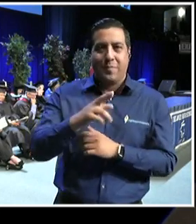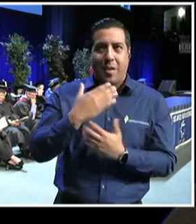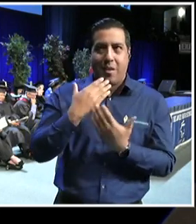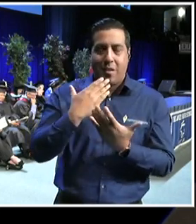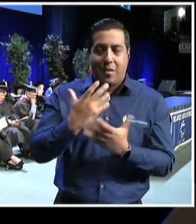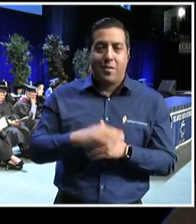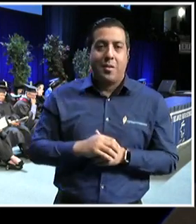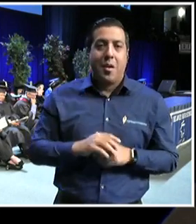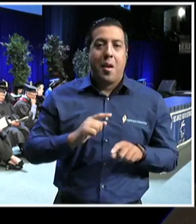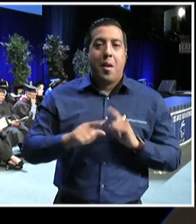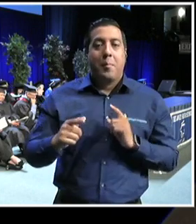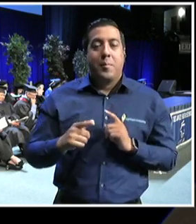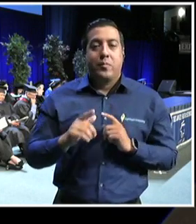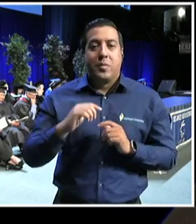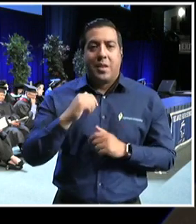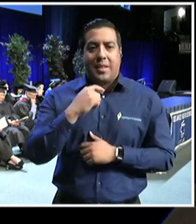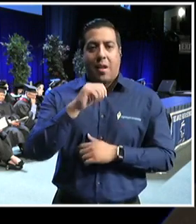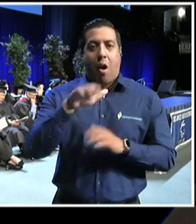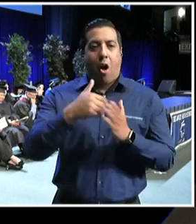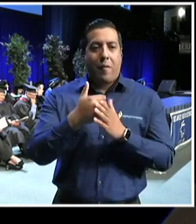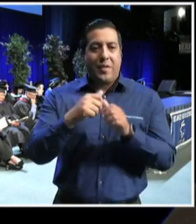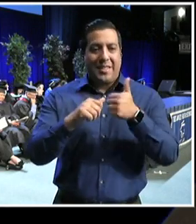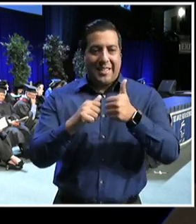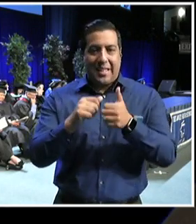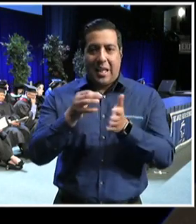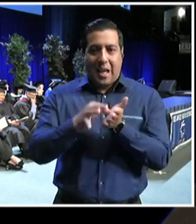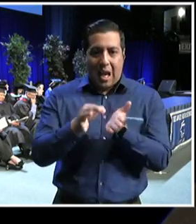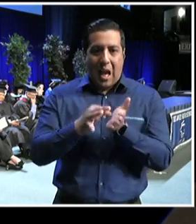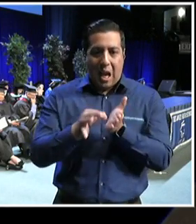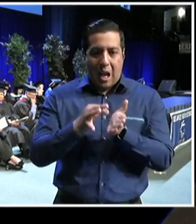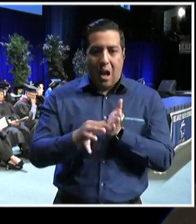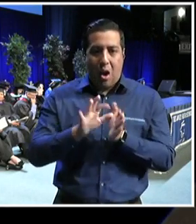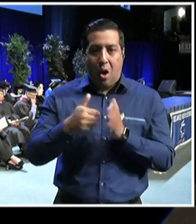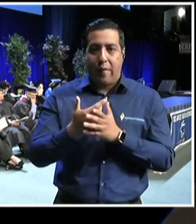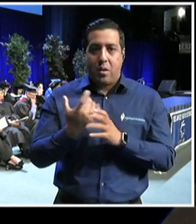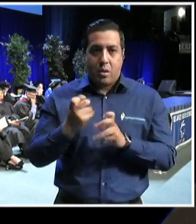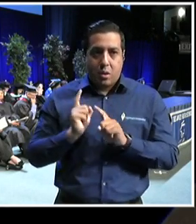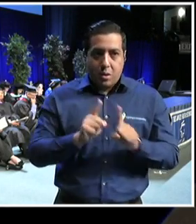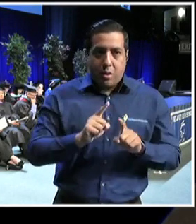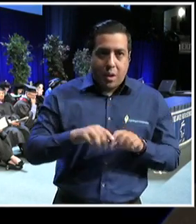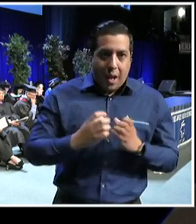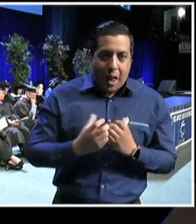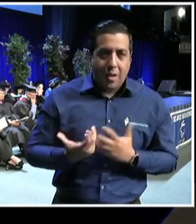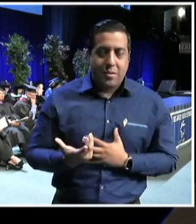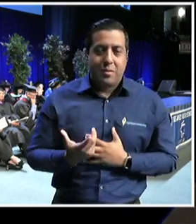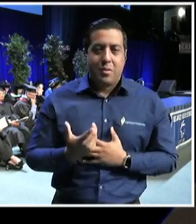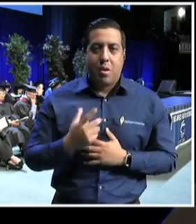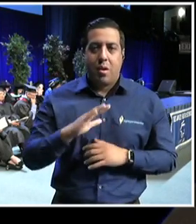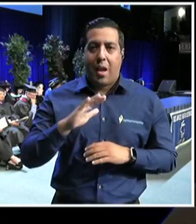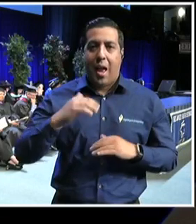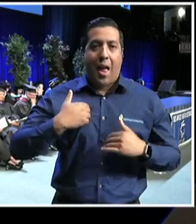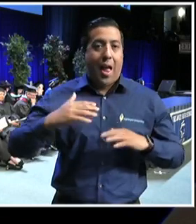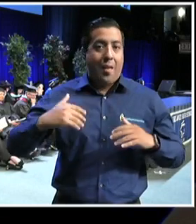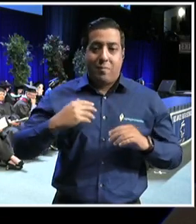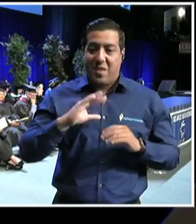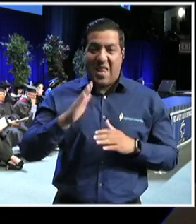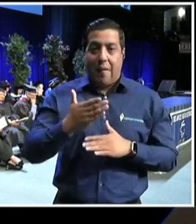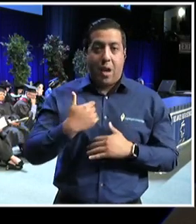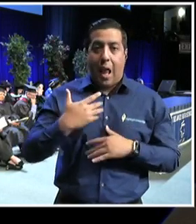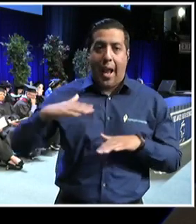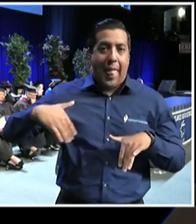The 10-second countdowns to get to class, honestly. Never had a tardy in my 4 years of being